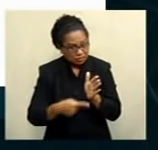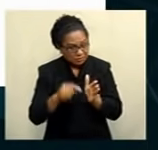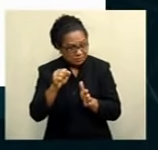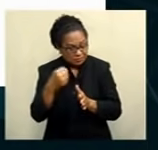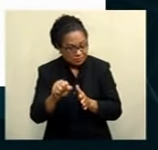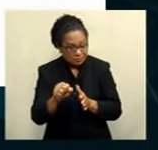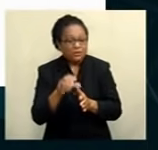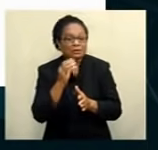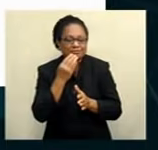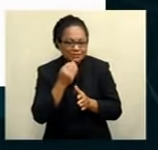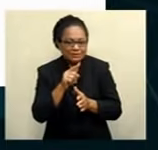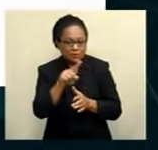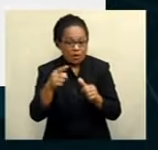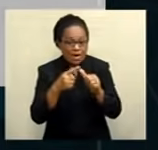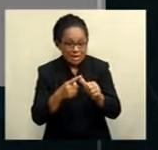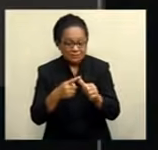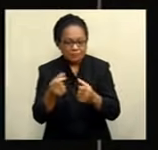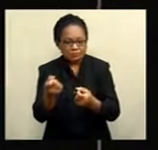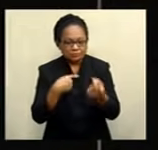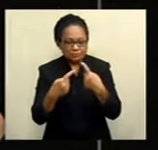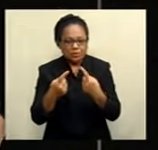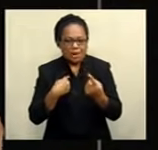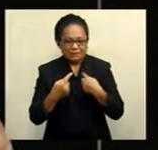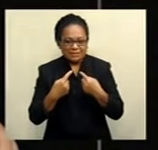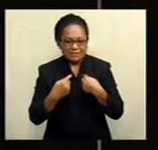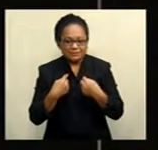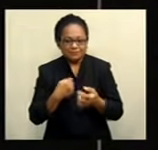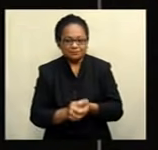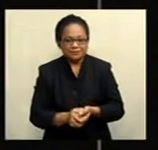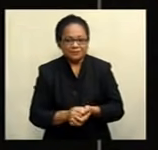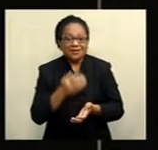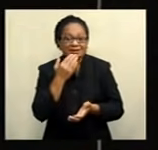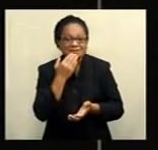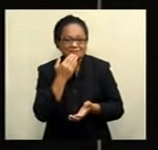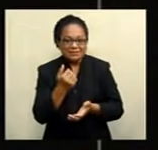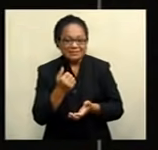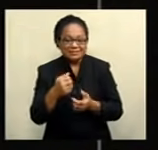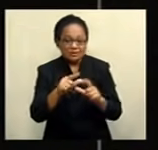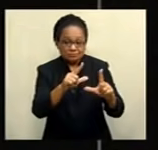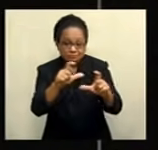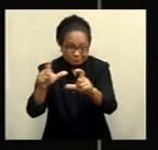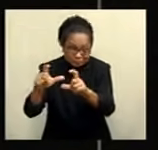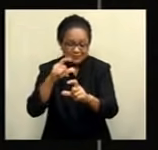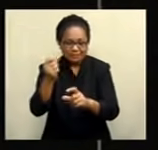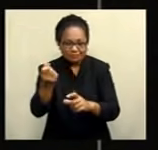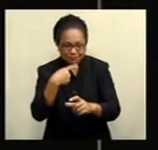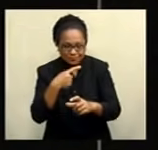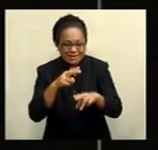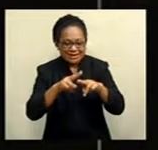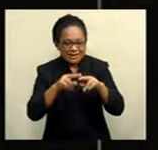our FBC News website to take part. And do remember to send us newsworthy pictures and videos,